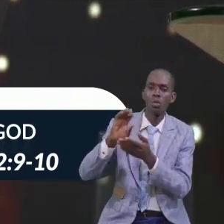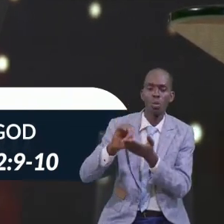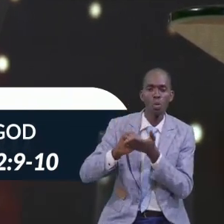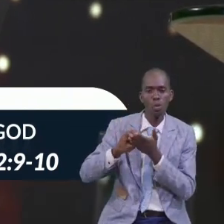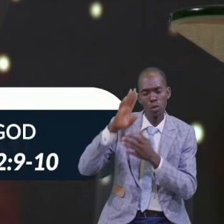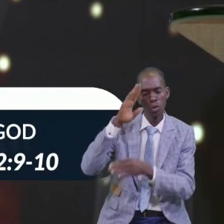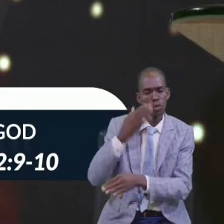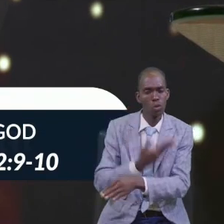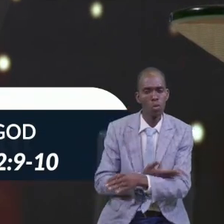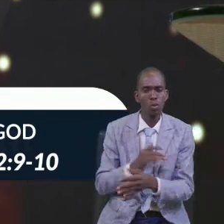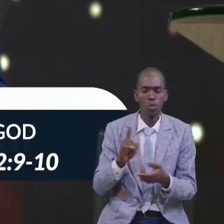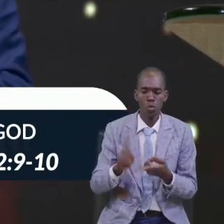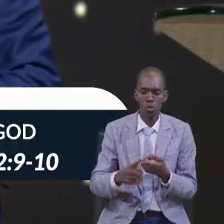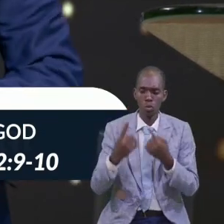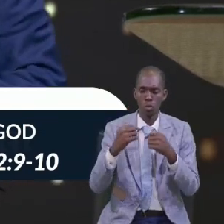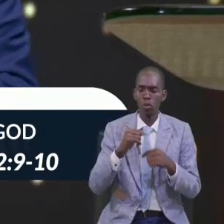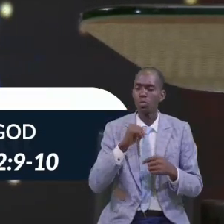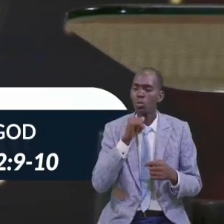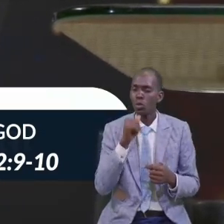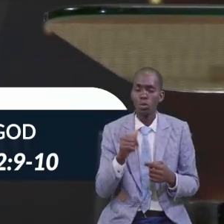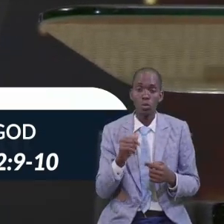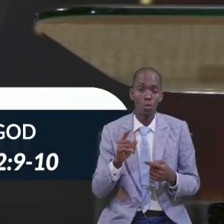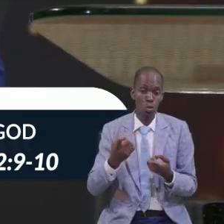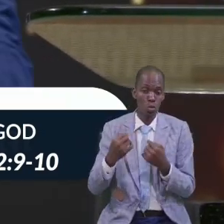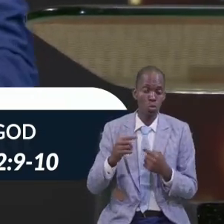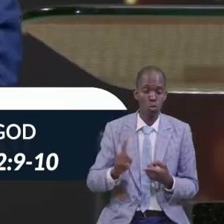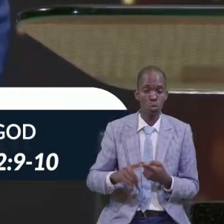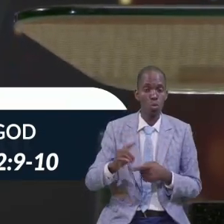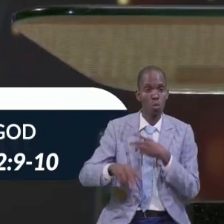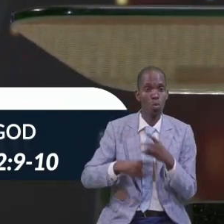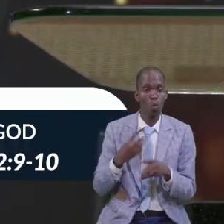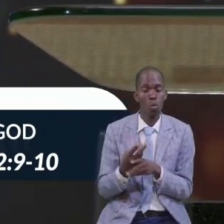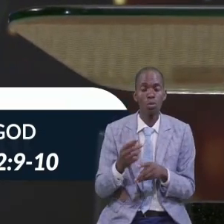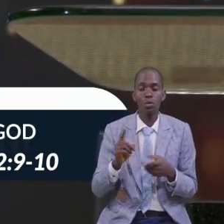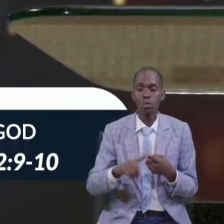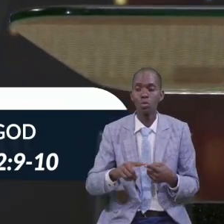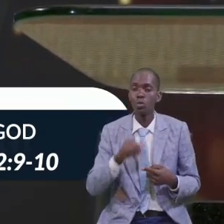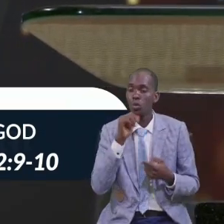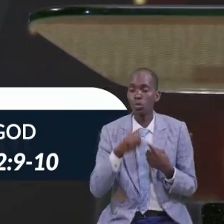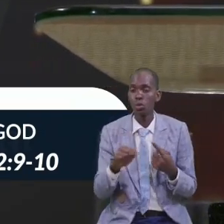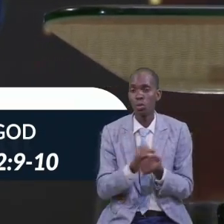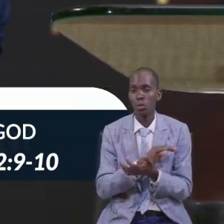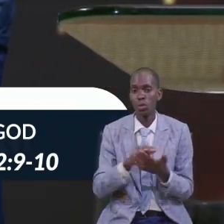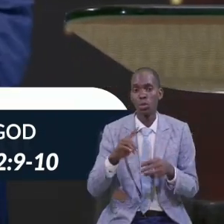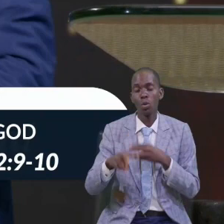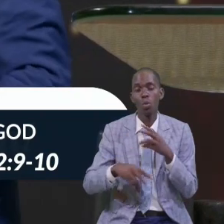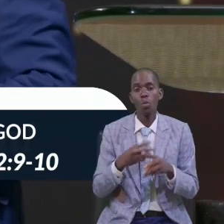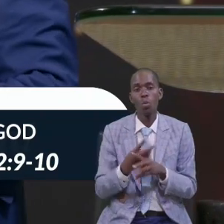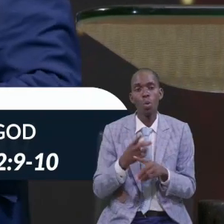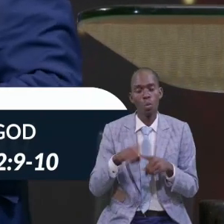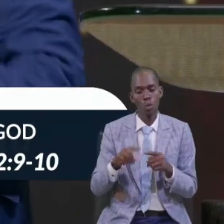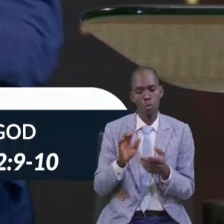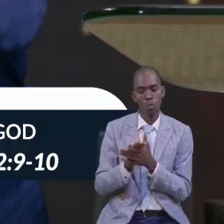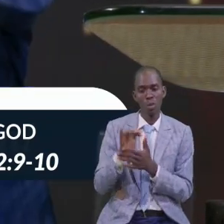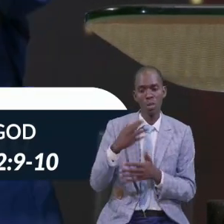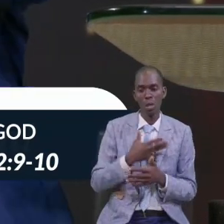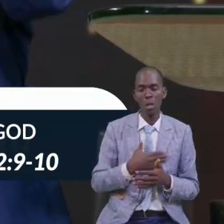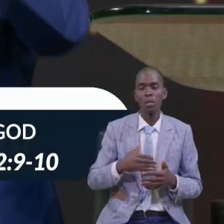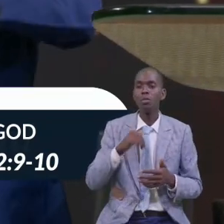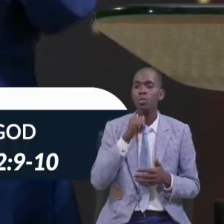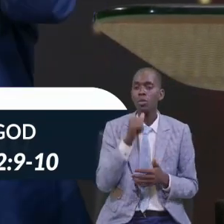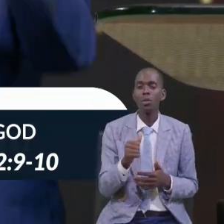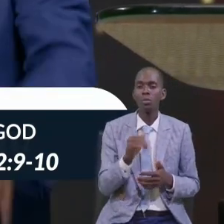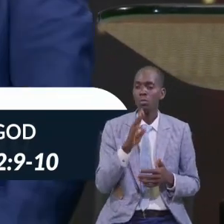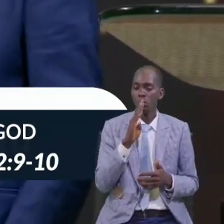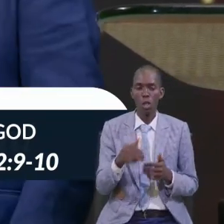perish but have everlasting life. But he will not say, well, I'm obeying the commandment of God, finish. I don't want